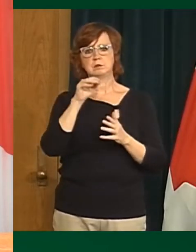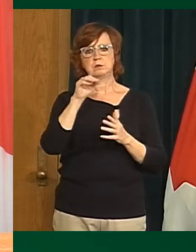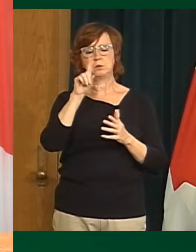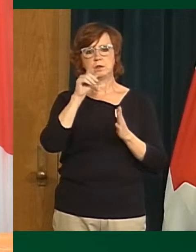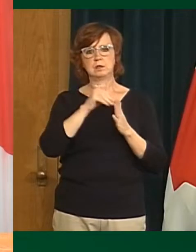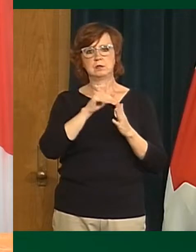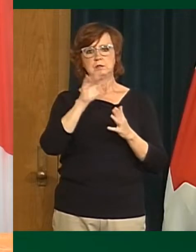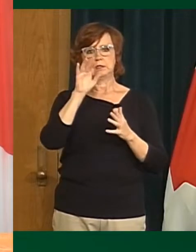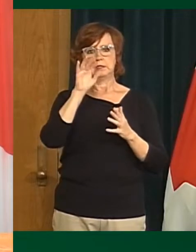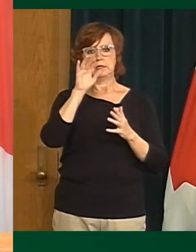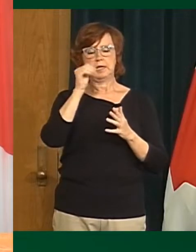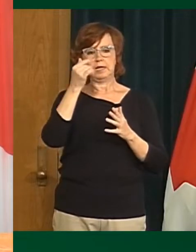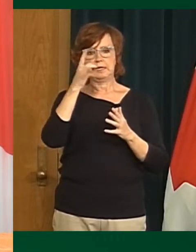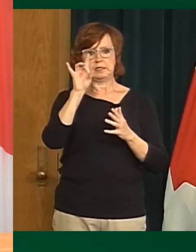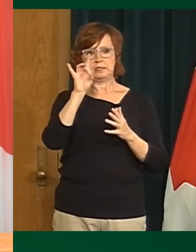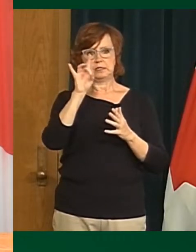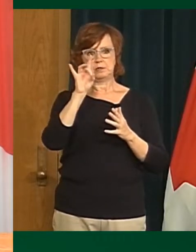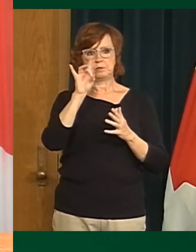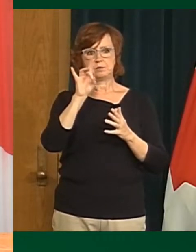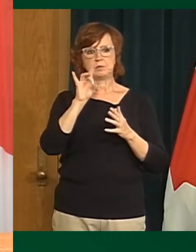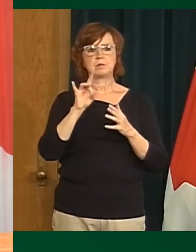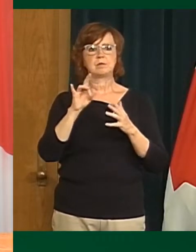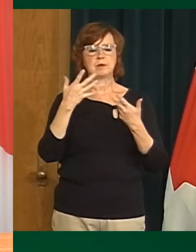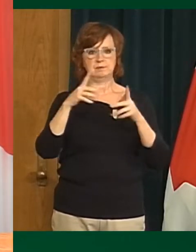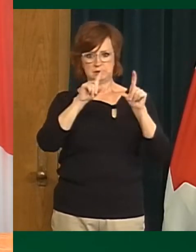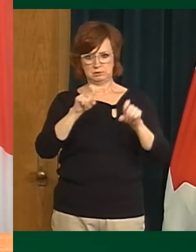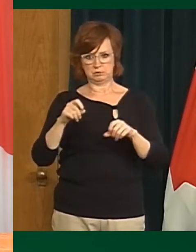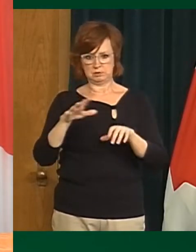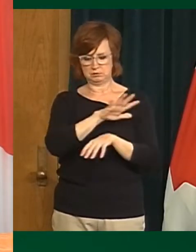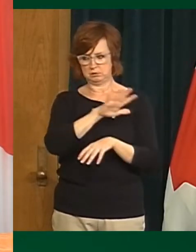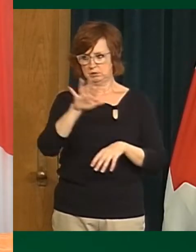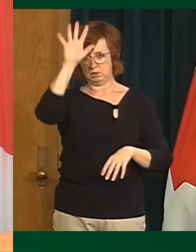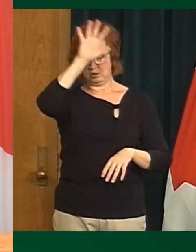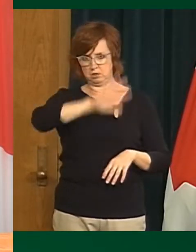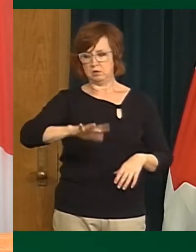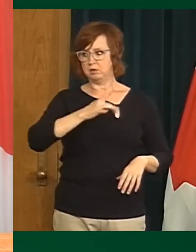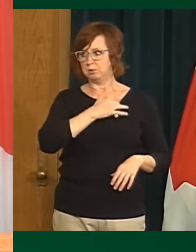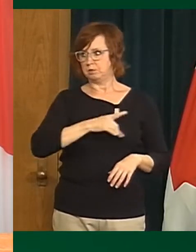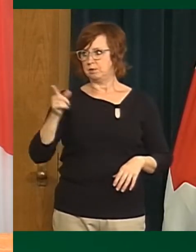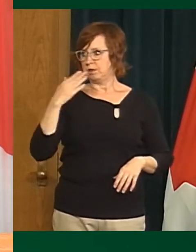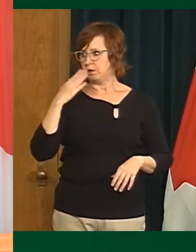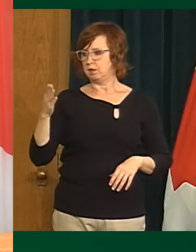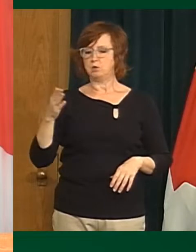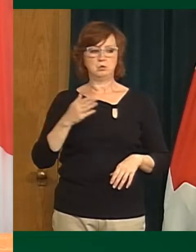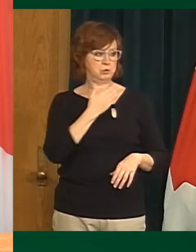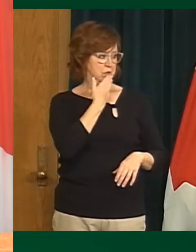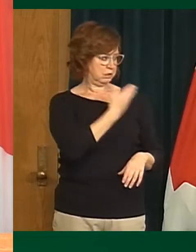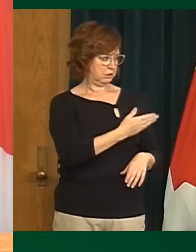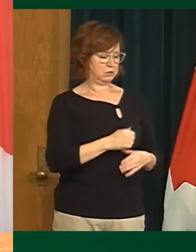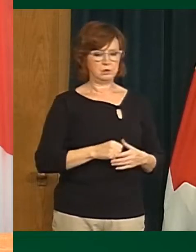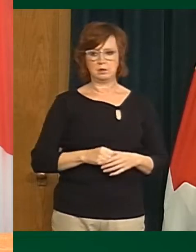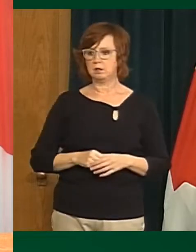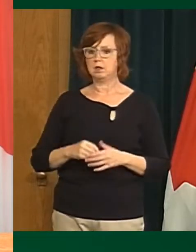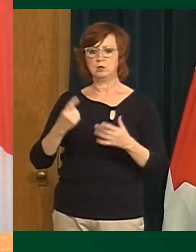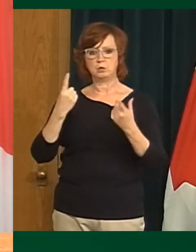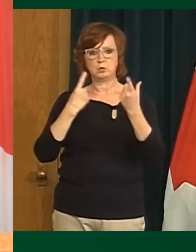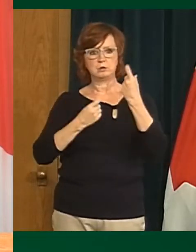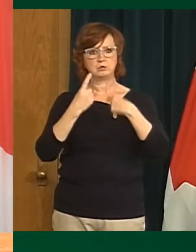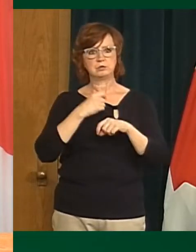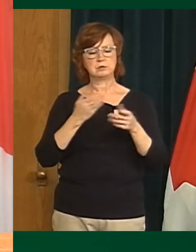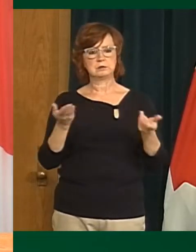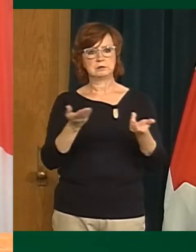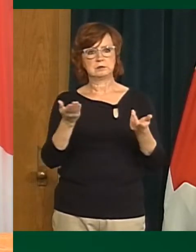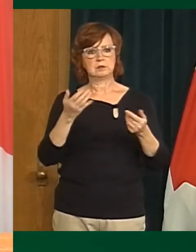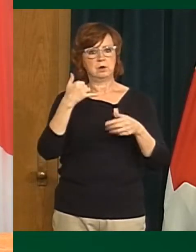have been performed in the province. Thank you. Thank you, Dr. Shahab. We'll now go to questions. We'll take the first question from